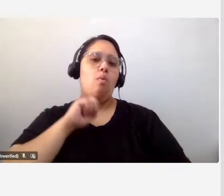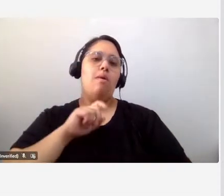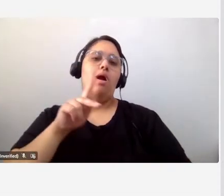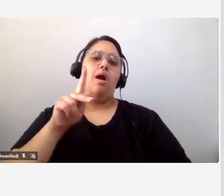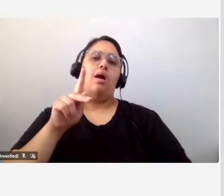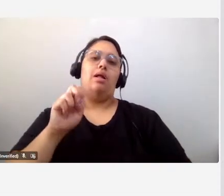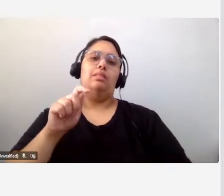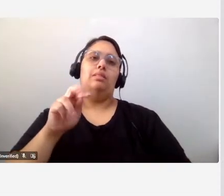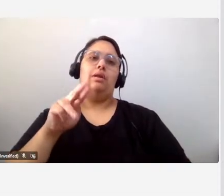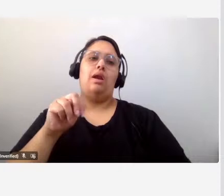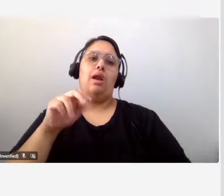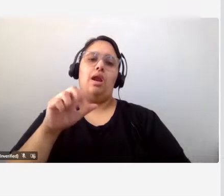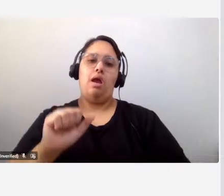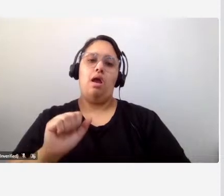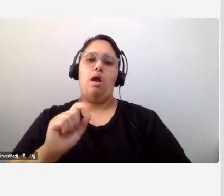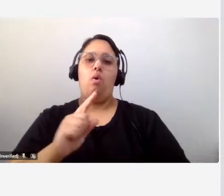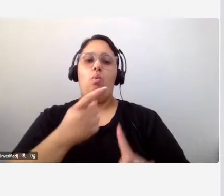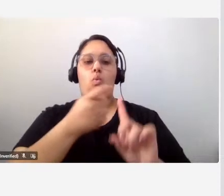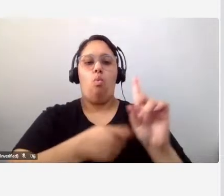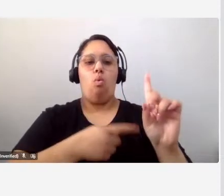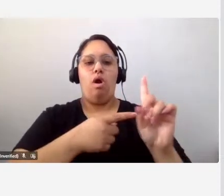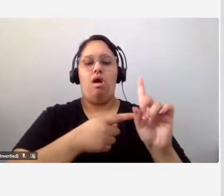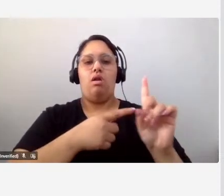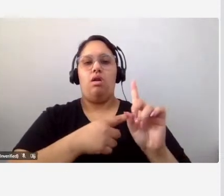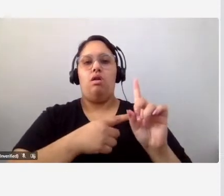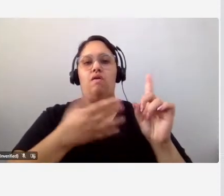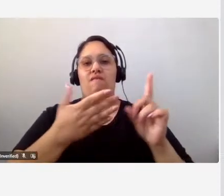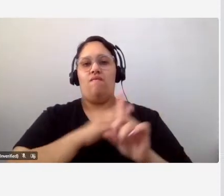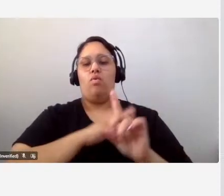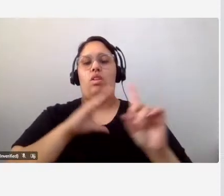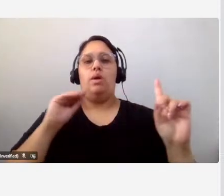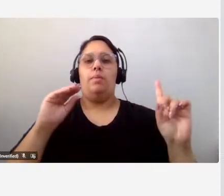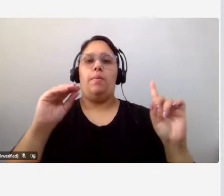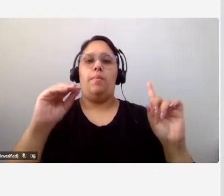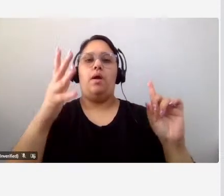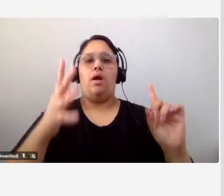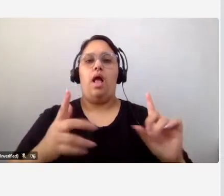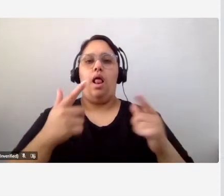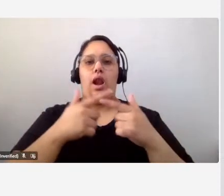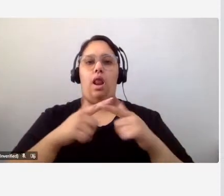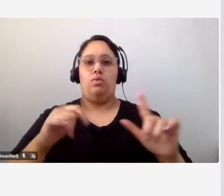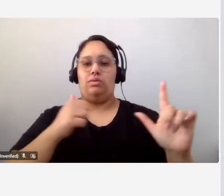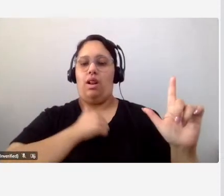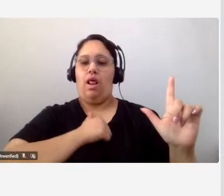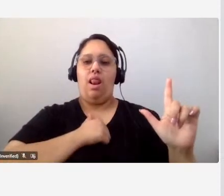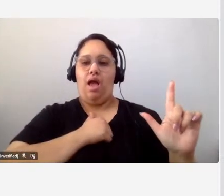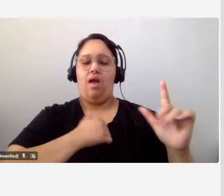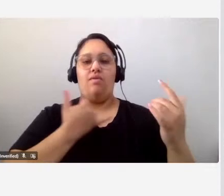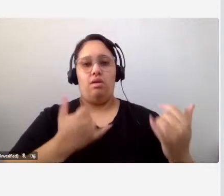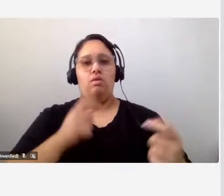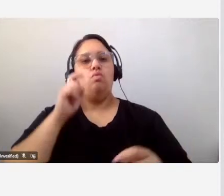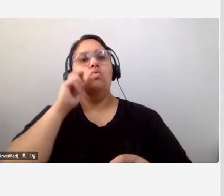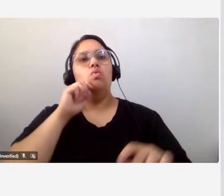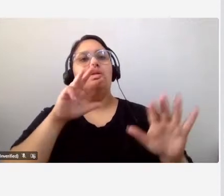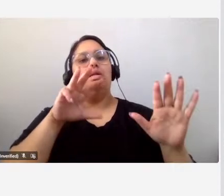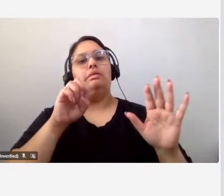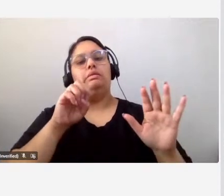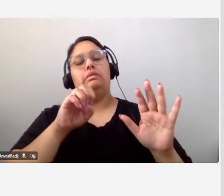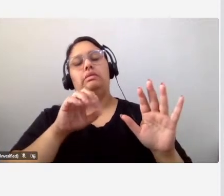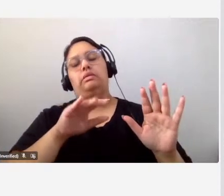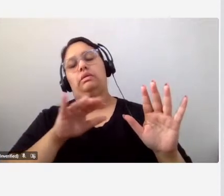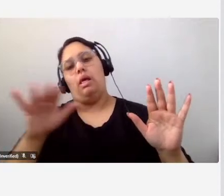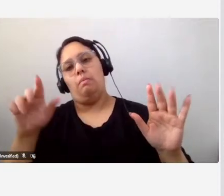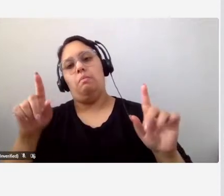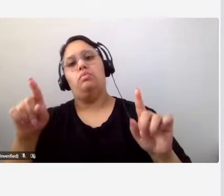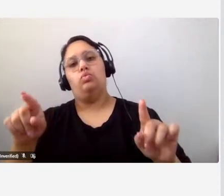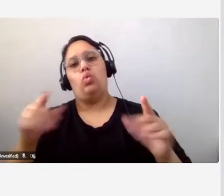of the only fluent speakers of the language still alive, and she's now, I think, in her 90s now. And they've done